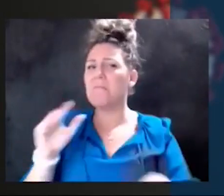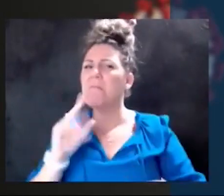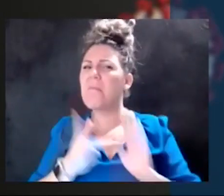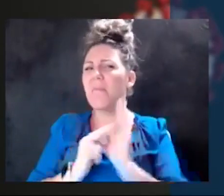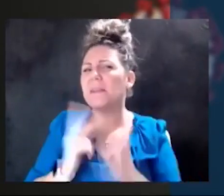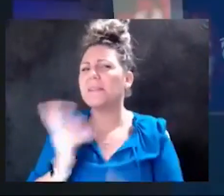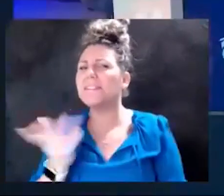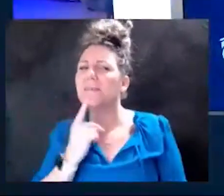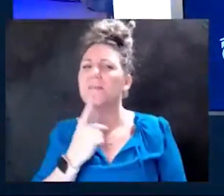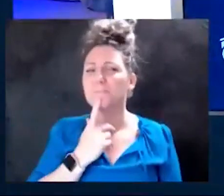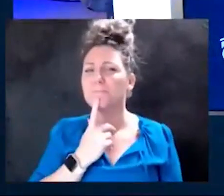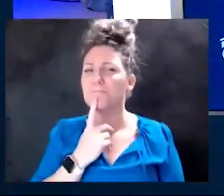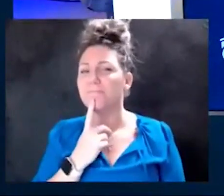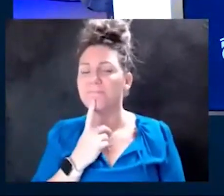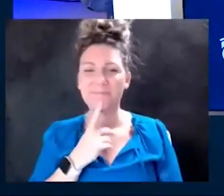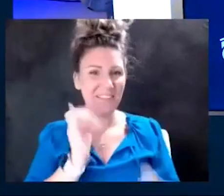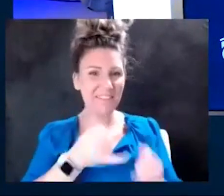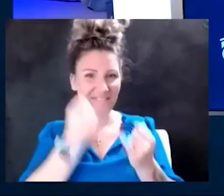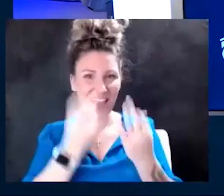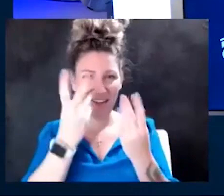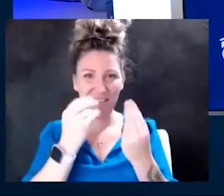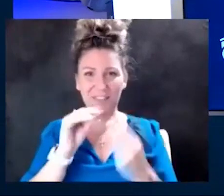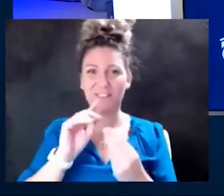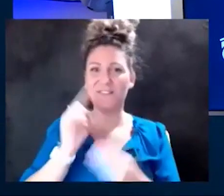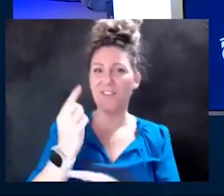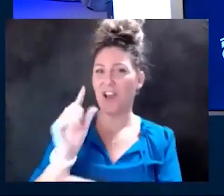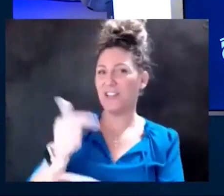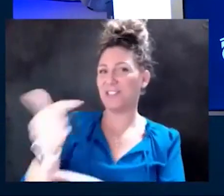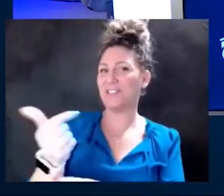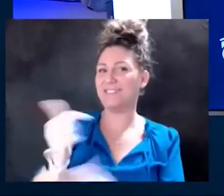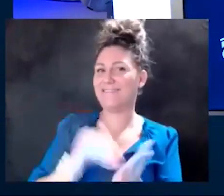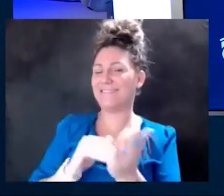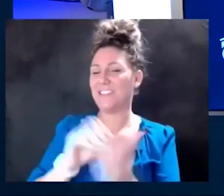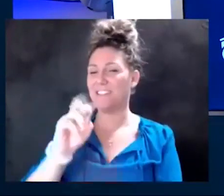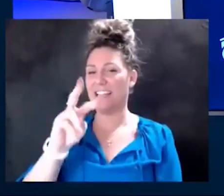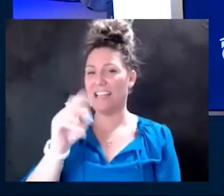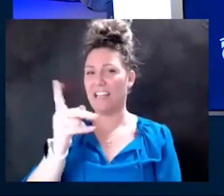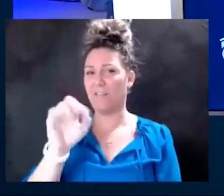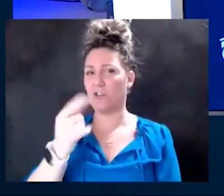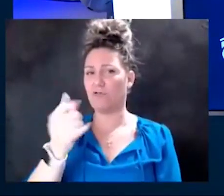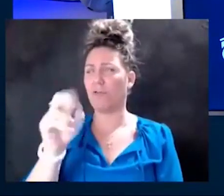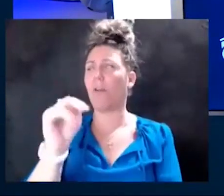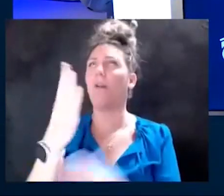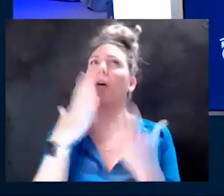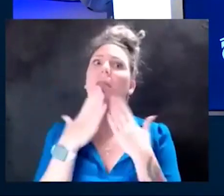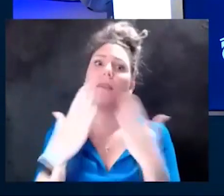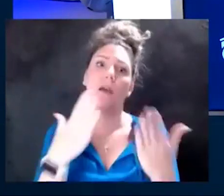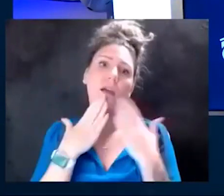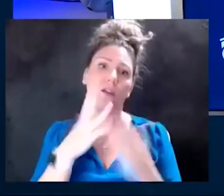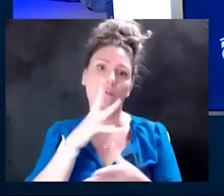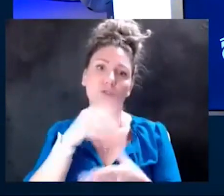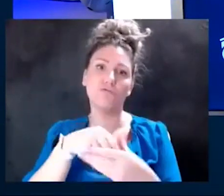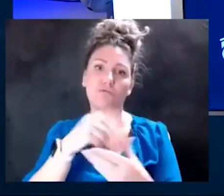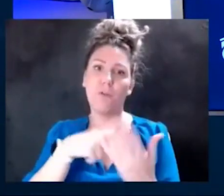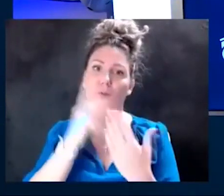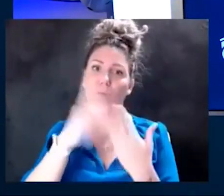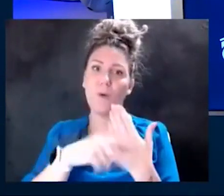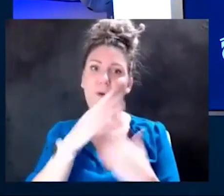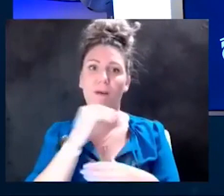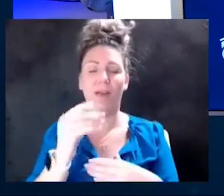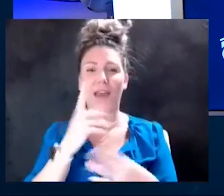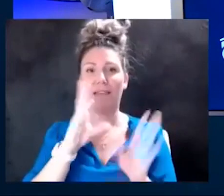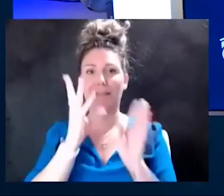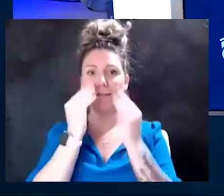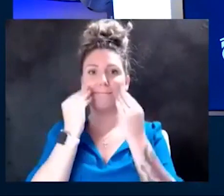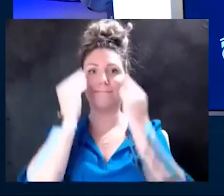go around about final thoughts. First, Dr. Evergreen, again, first, thank you for being on the show. Thank you for trying to make data clear and understandable so that